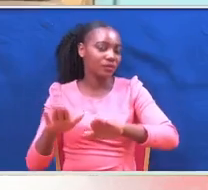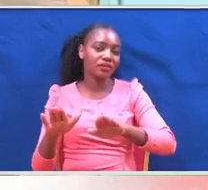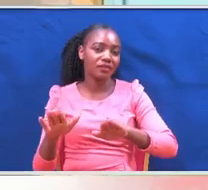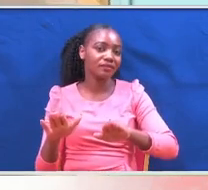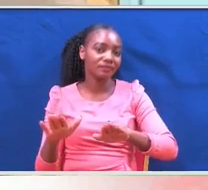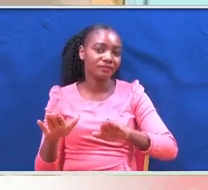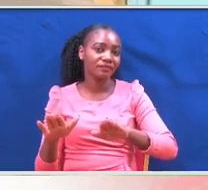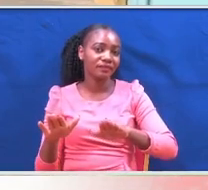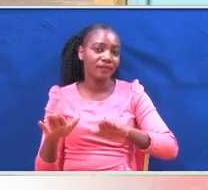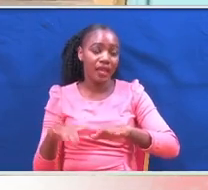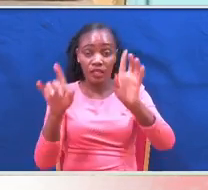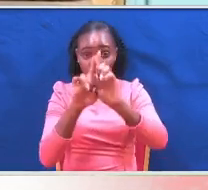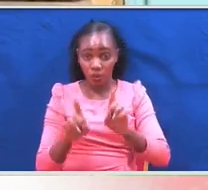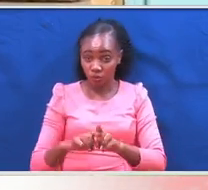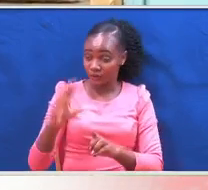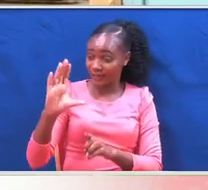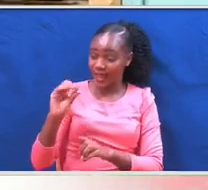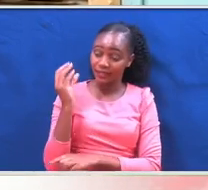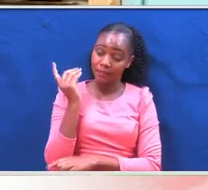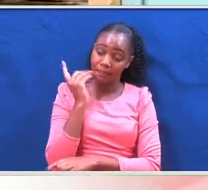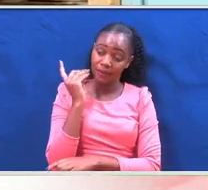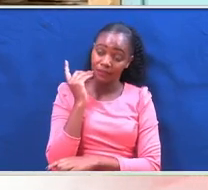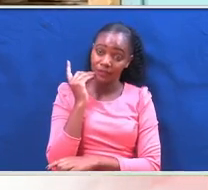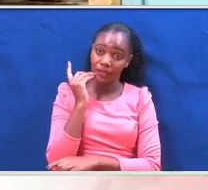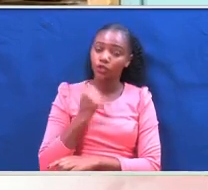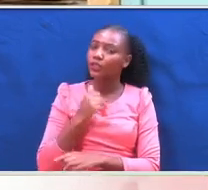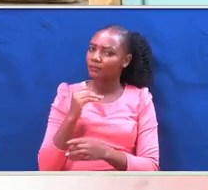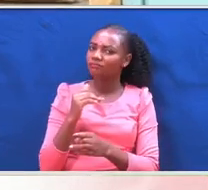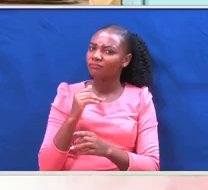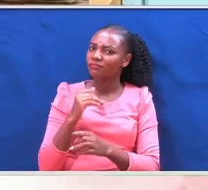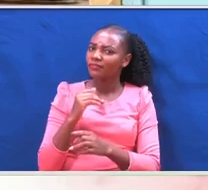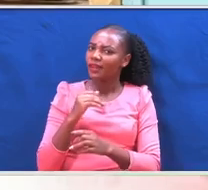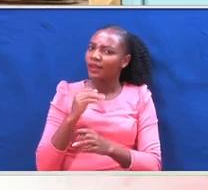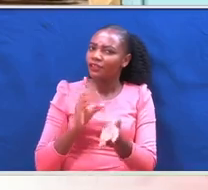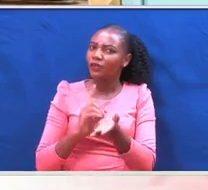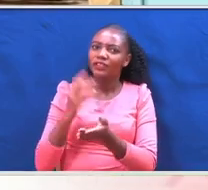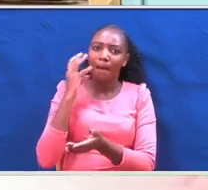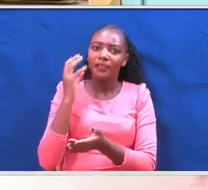remains deserted. But Interior CS Fred Matiangi says that will change come